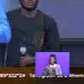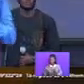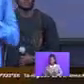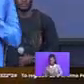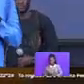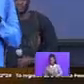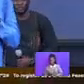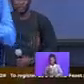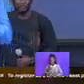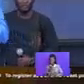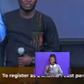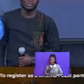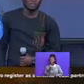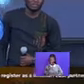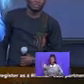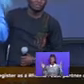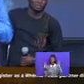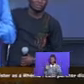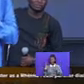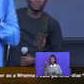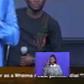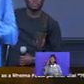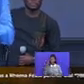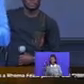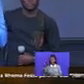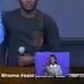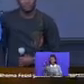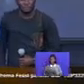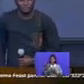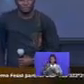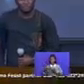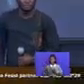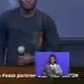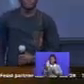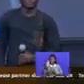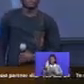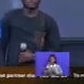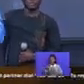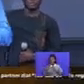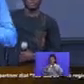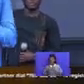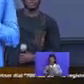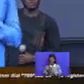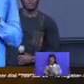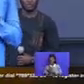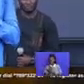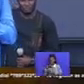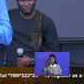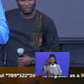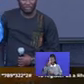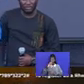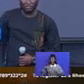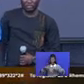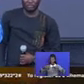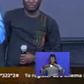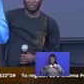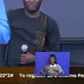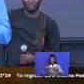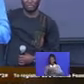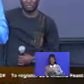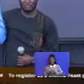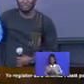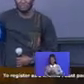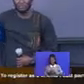you that get ready because in the next five years God is going to give